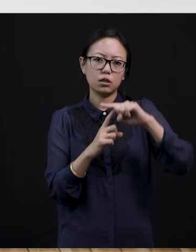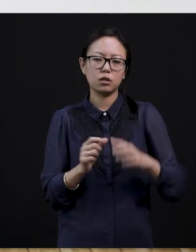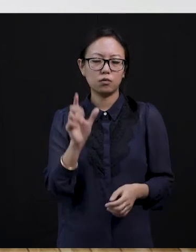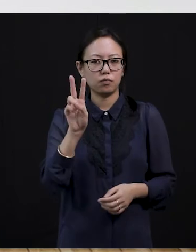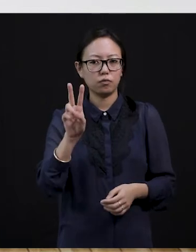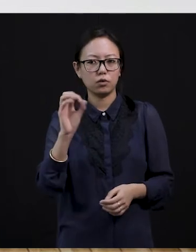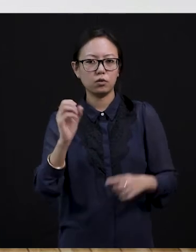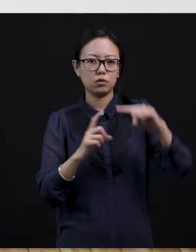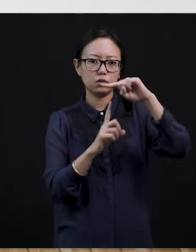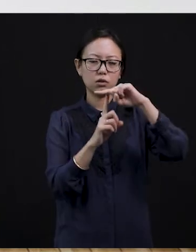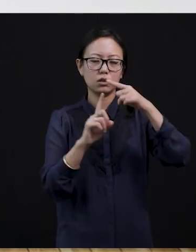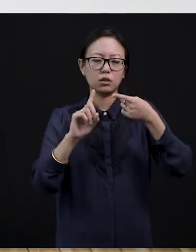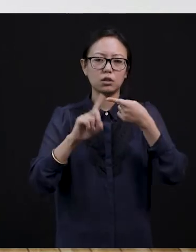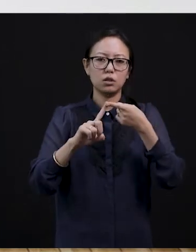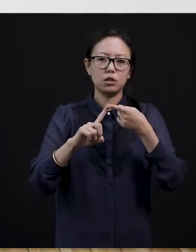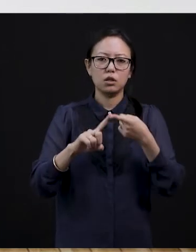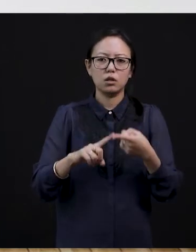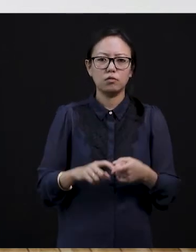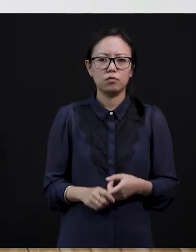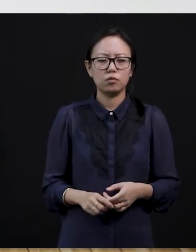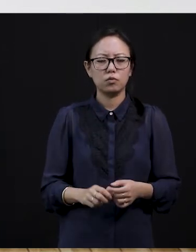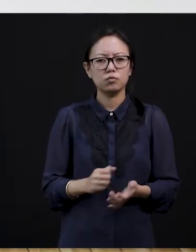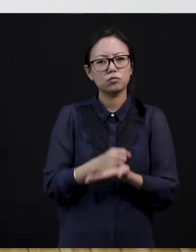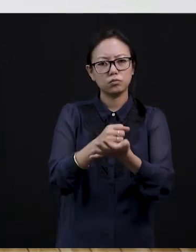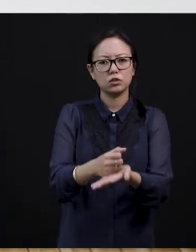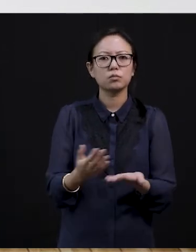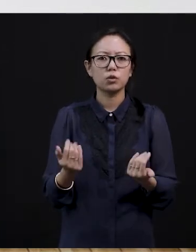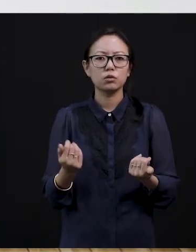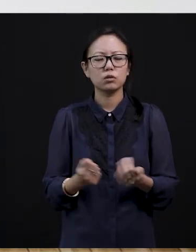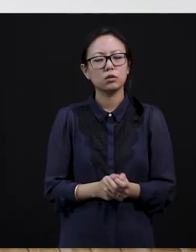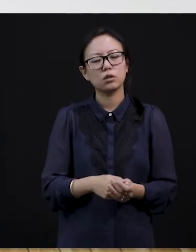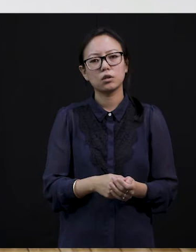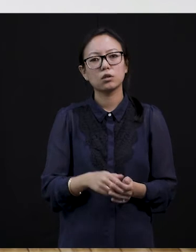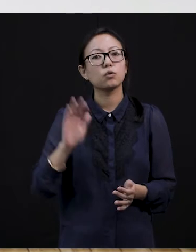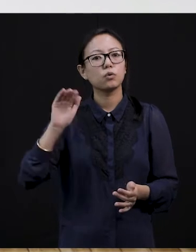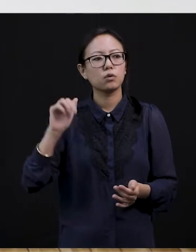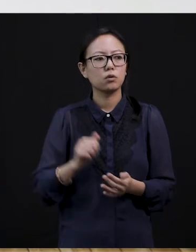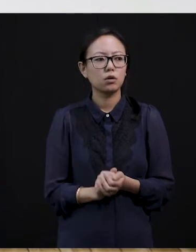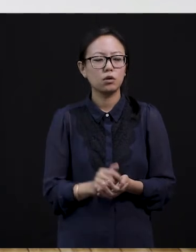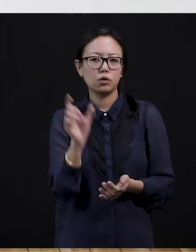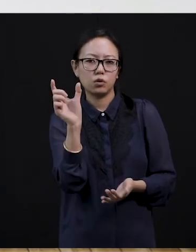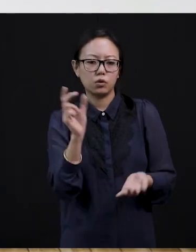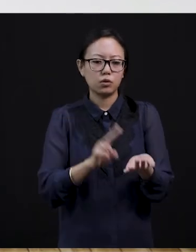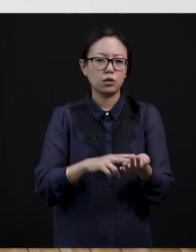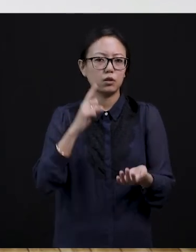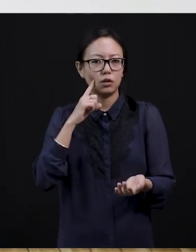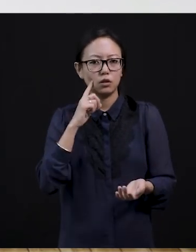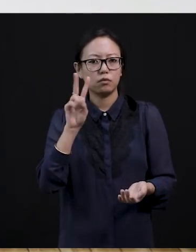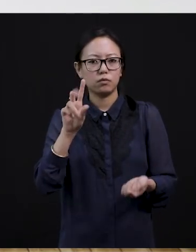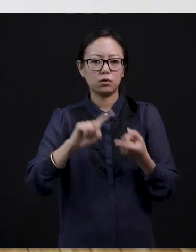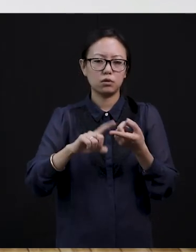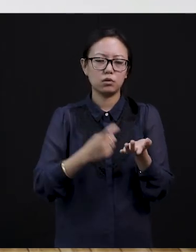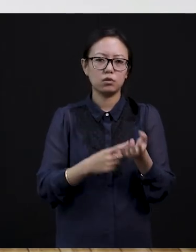men, women, everybody with that voting card in their hands going to vote. So this is your universal adult